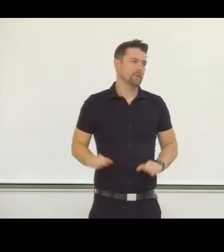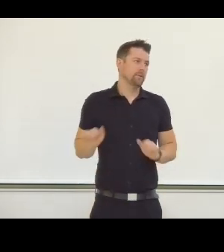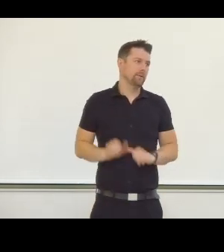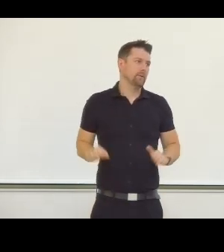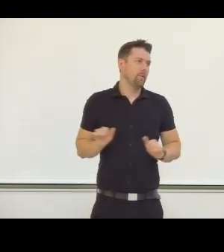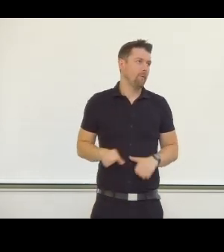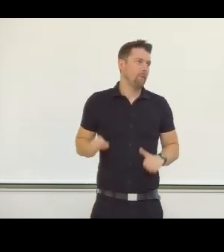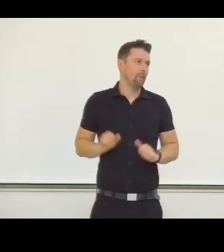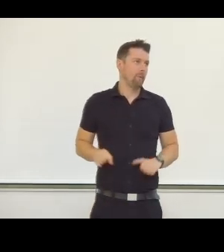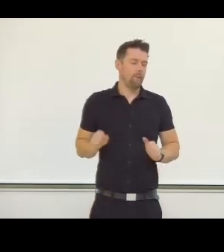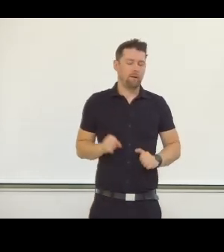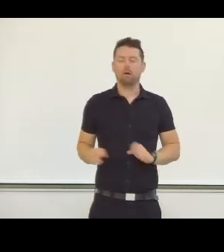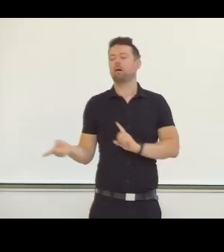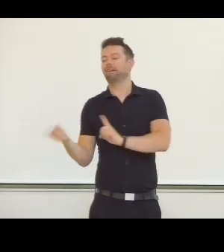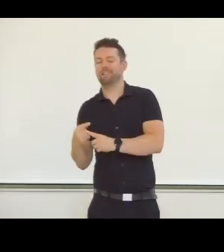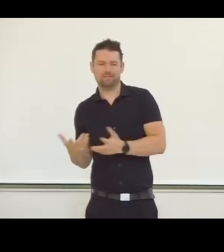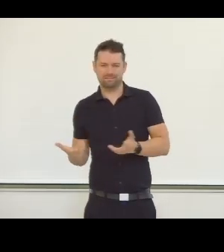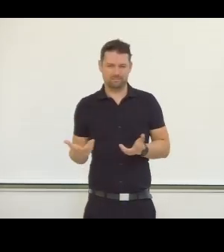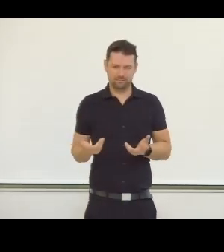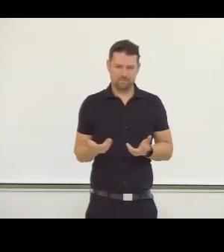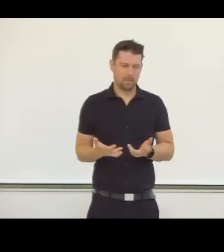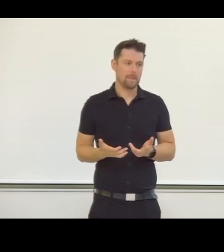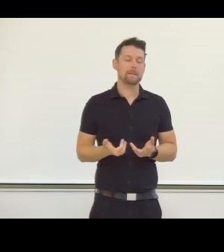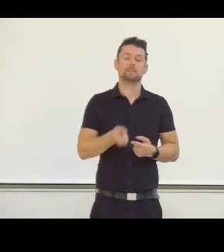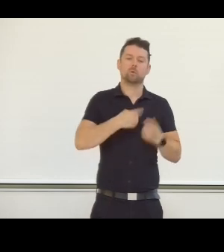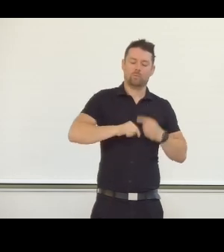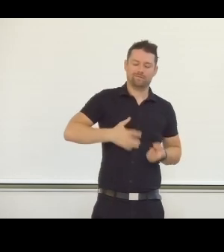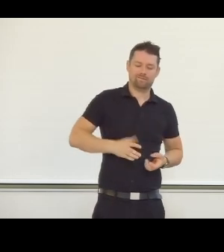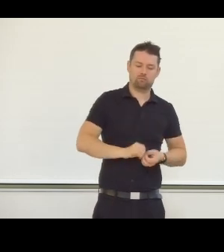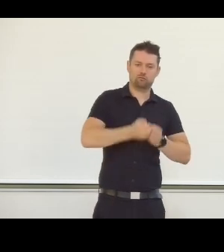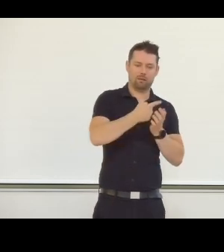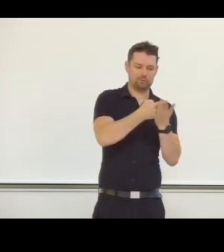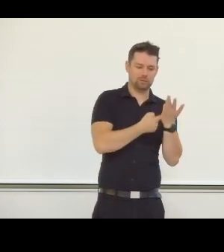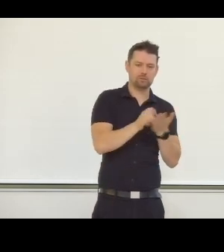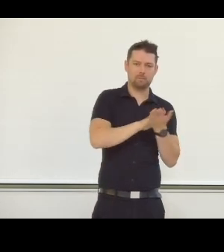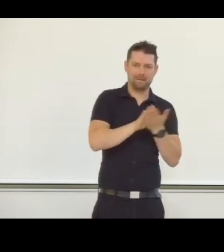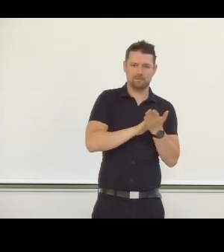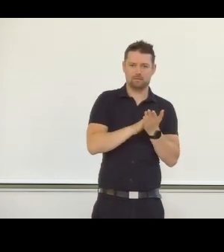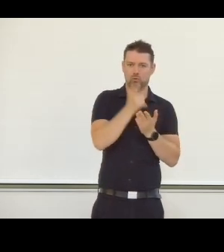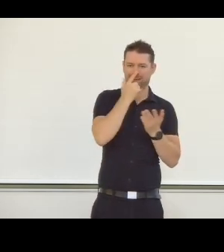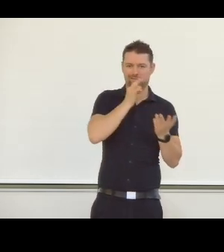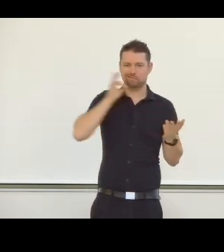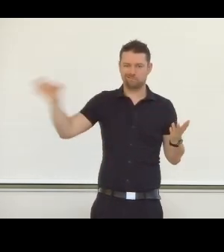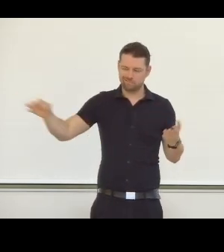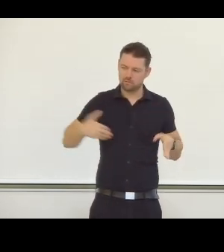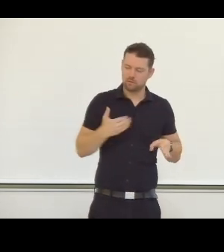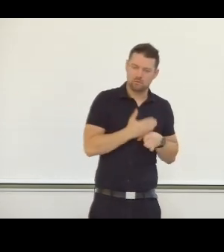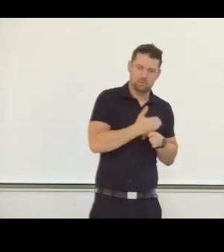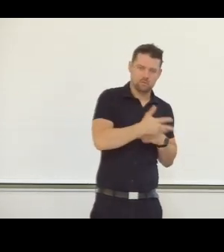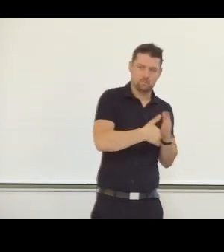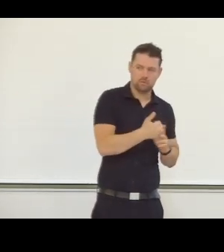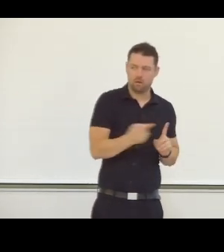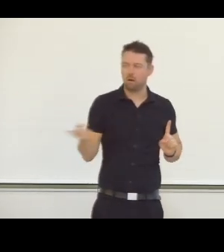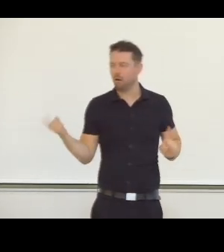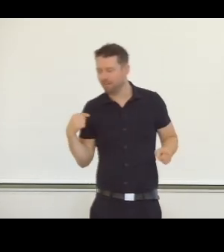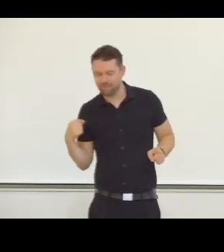of these experiments, to really prepare the procedures so they would be usable under time delay. And it gets